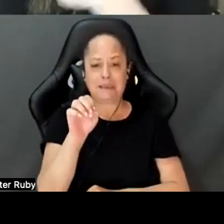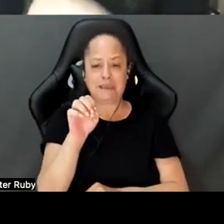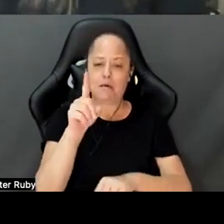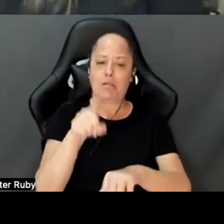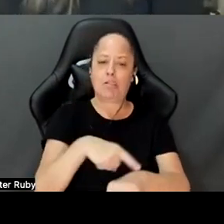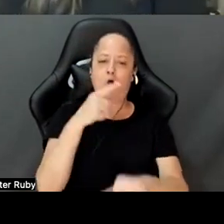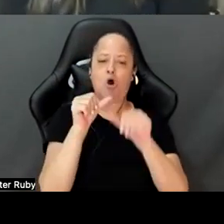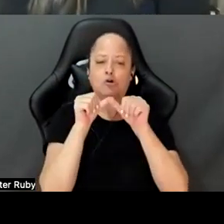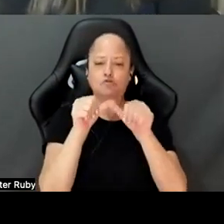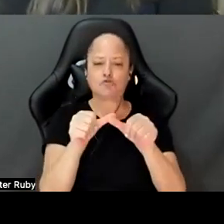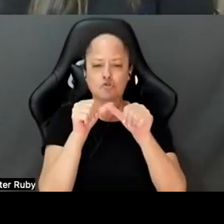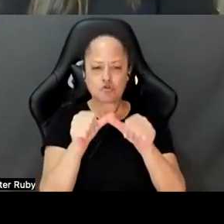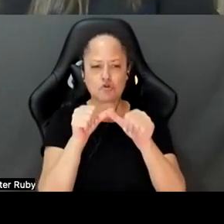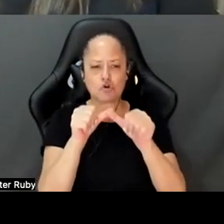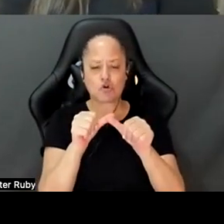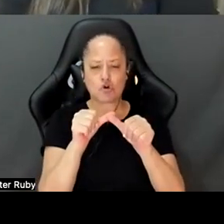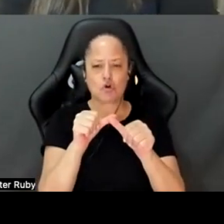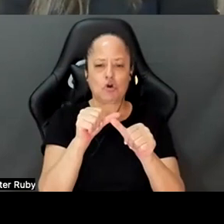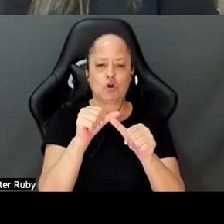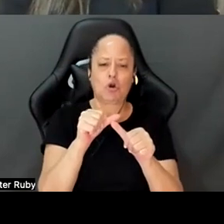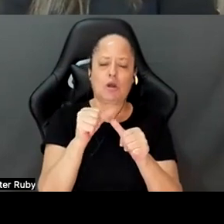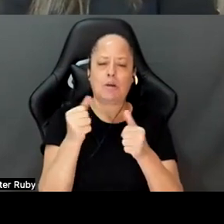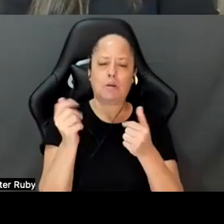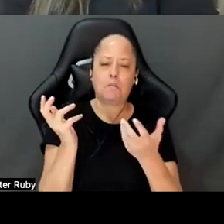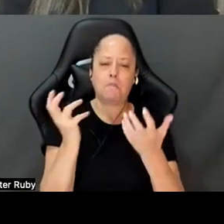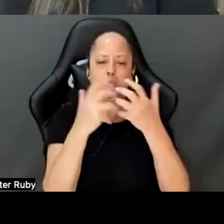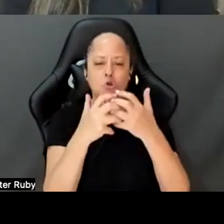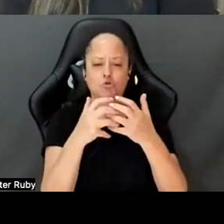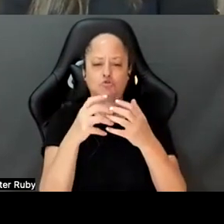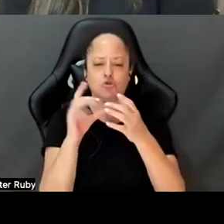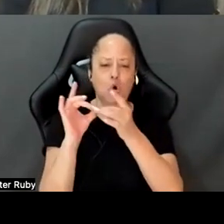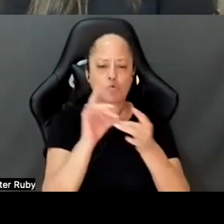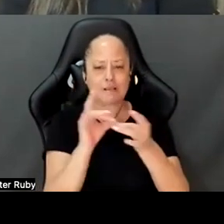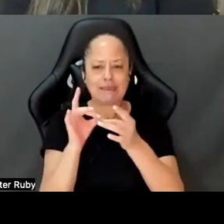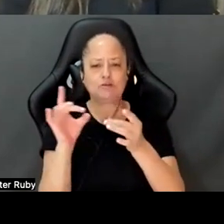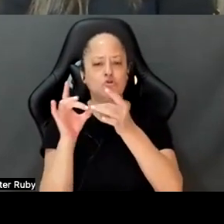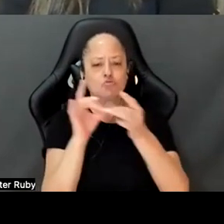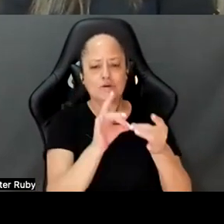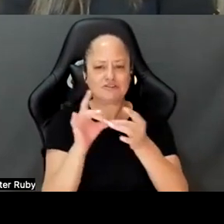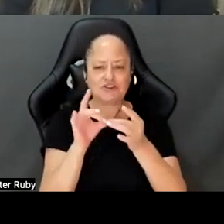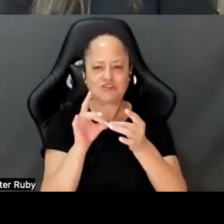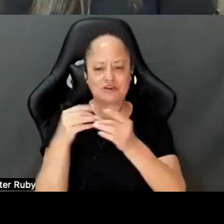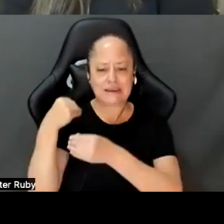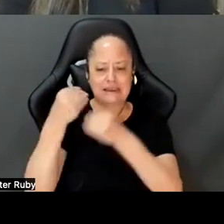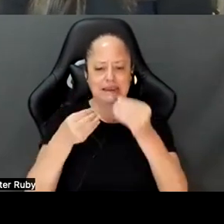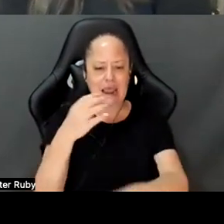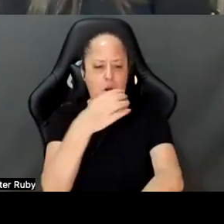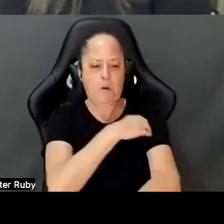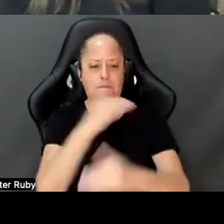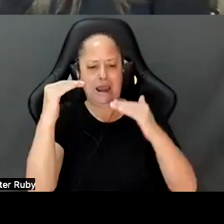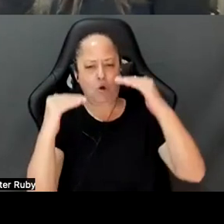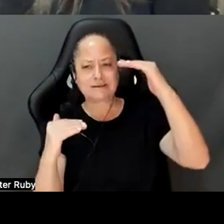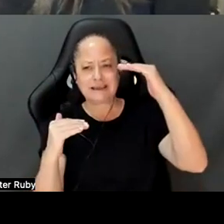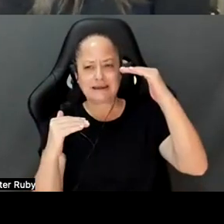long-term mutual relationship. Relationships where there are inherent power dynamics, such